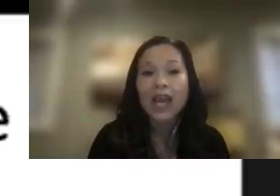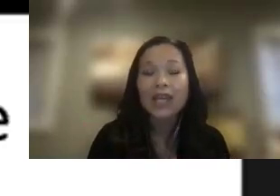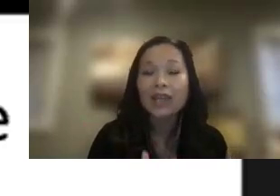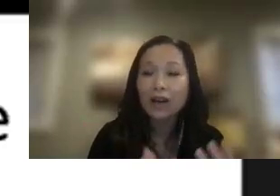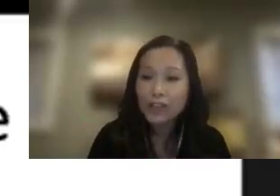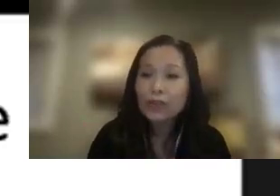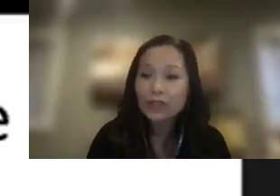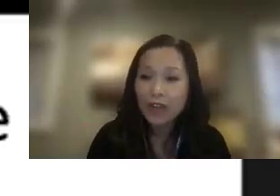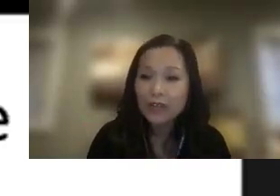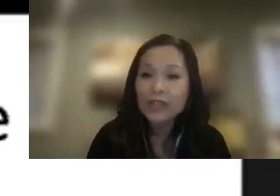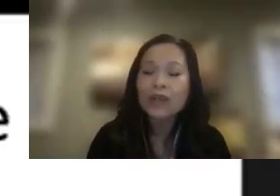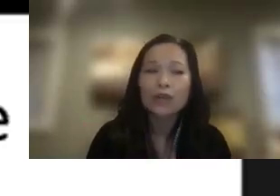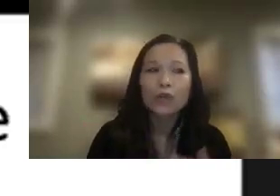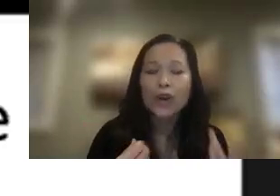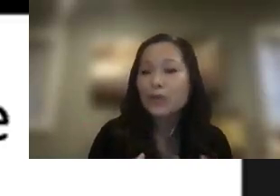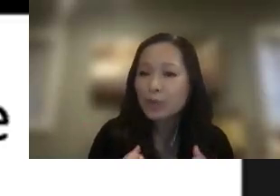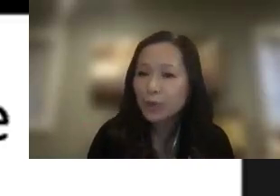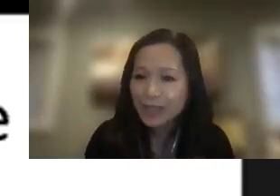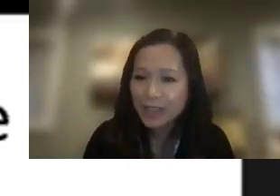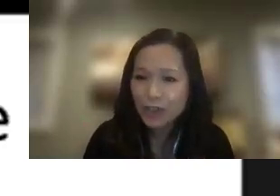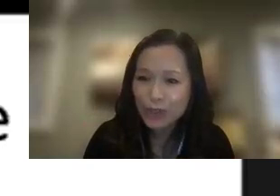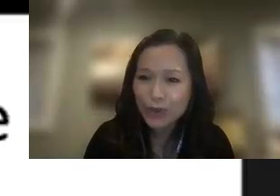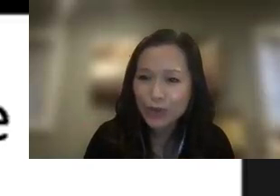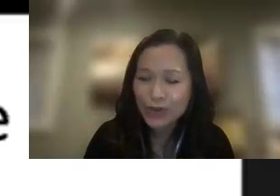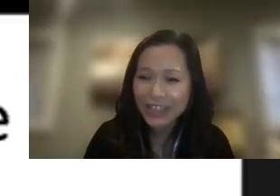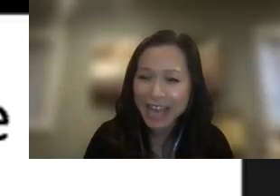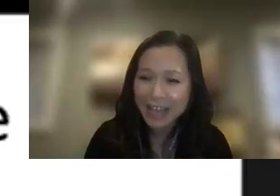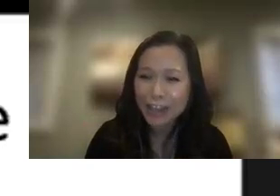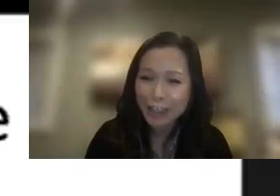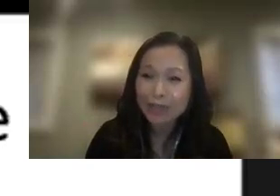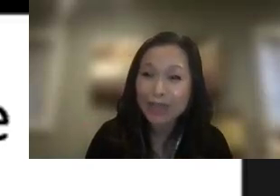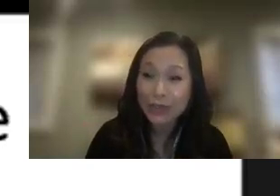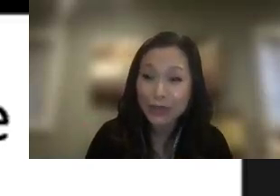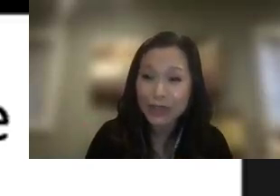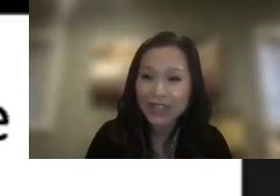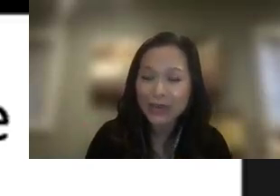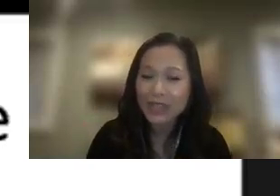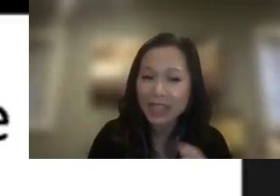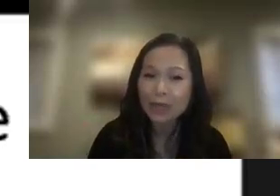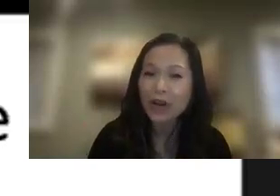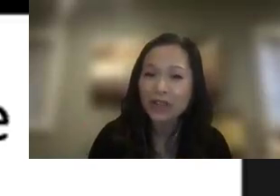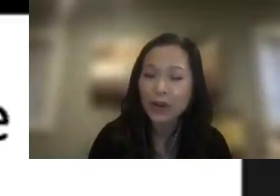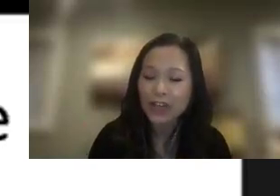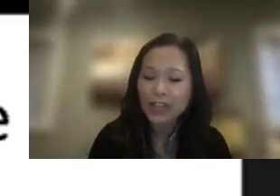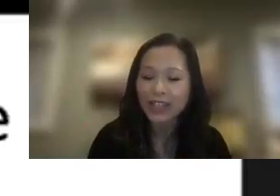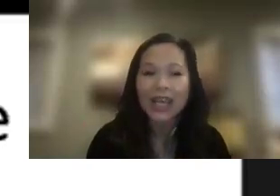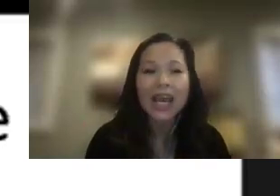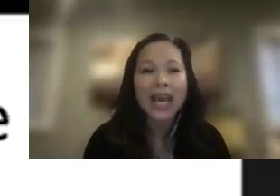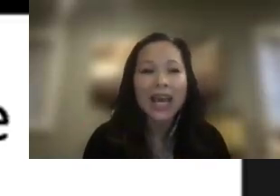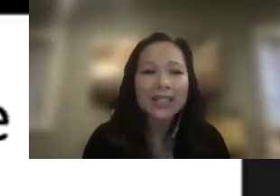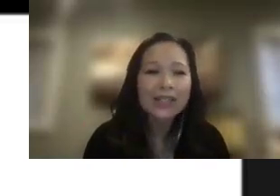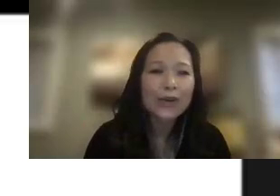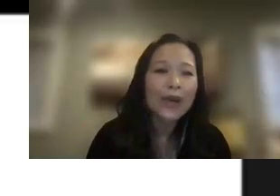involves. It also involves, where do we put such a resource so that it actually can be used? That was a key part of our